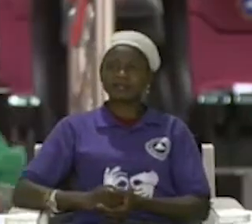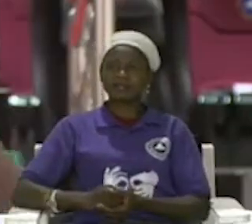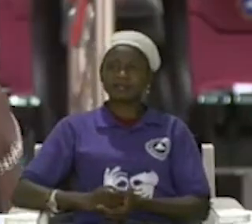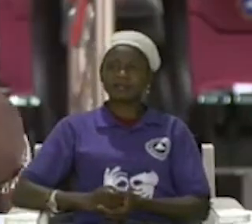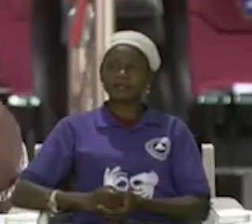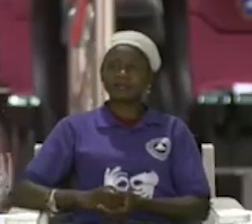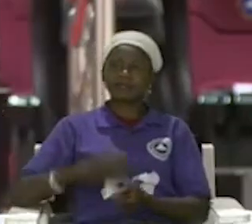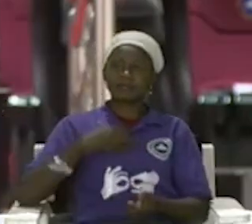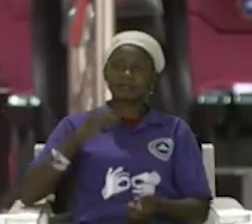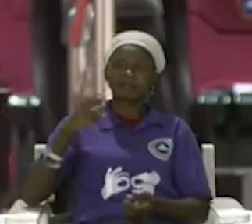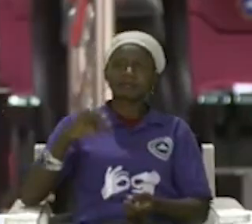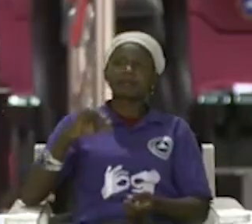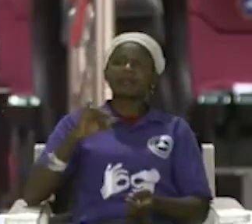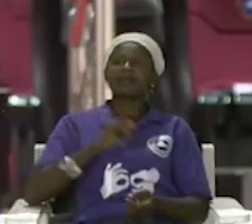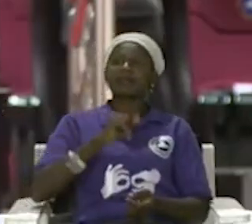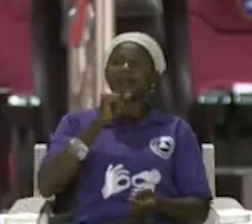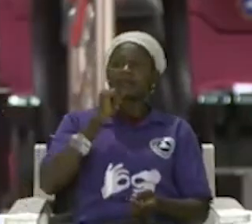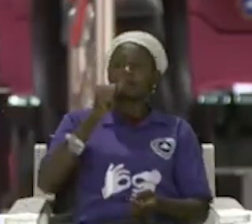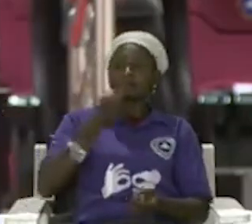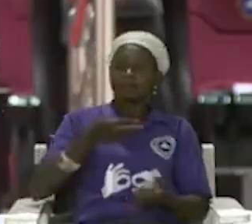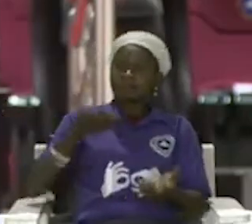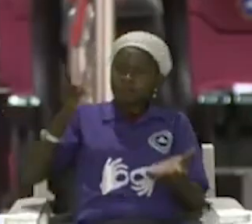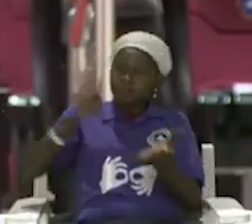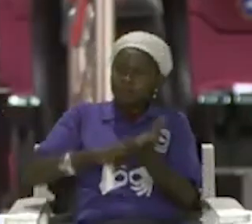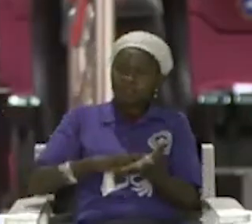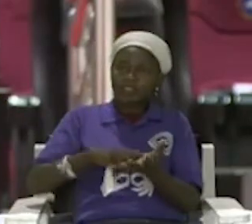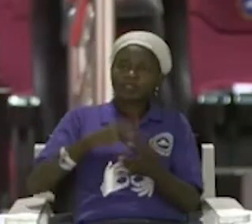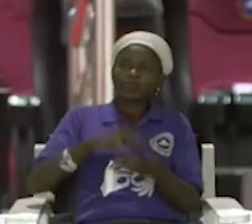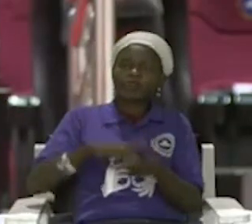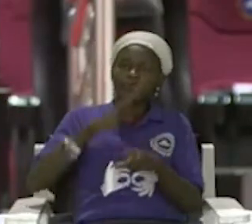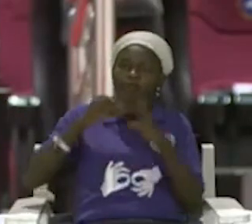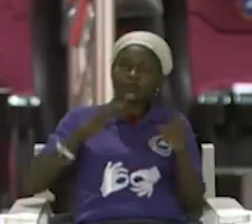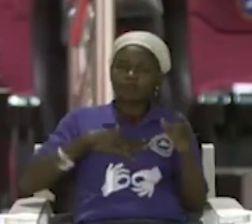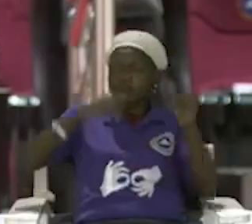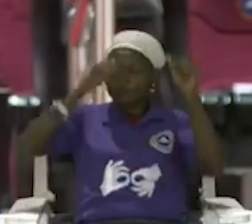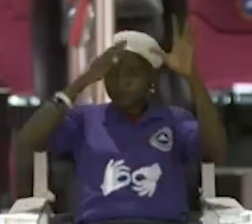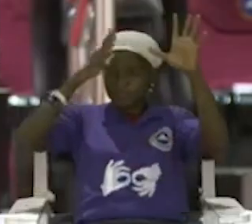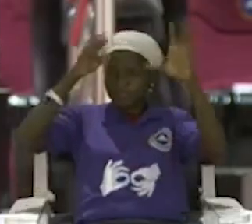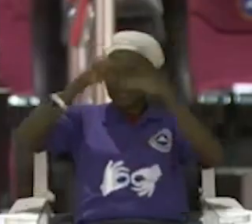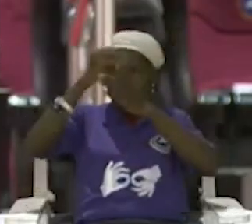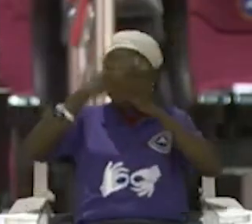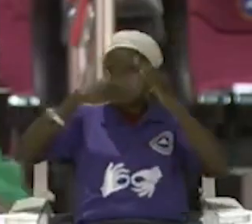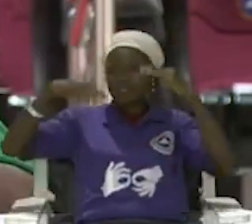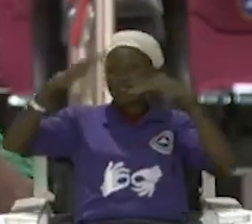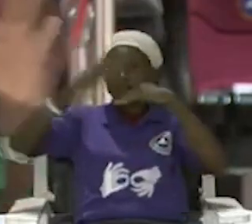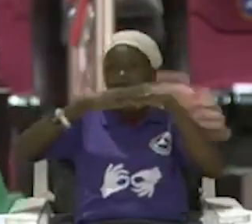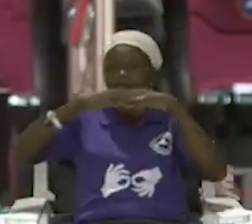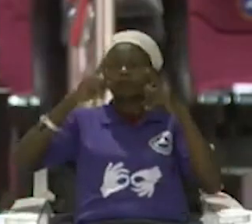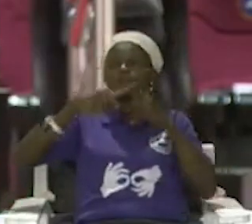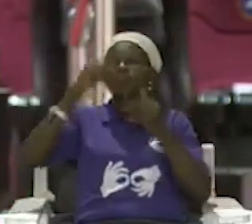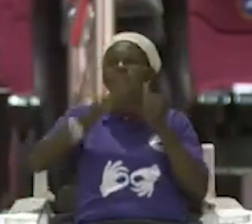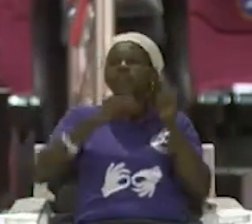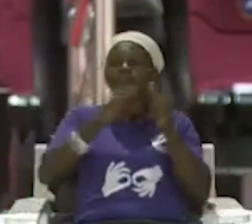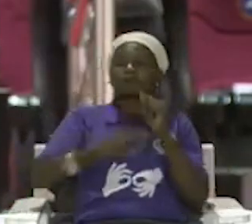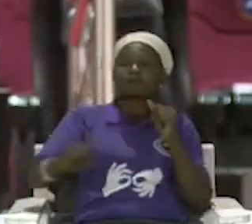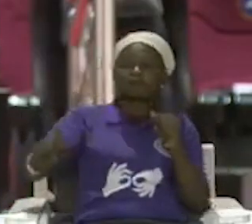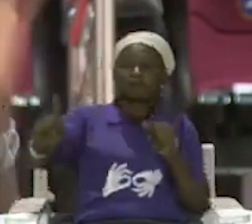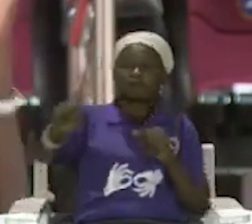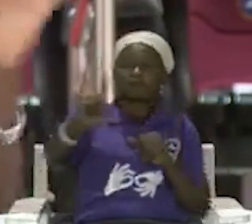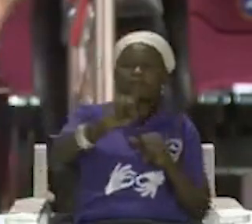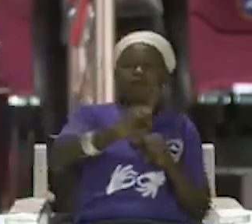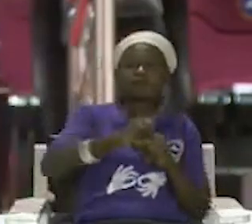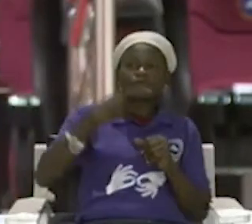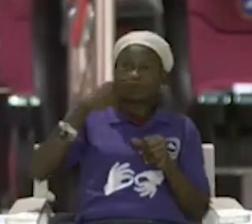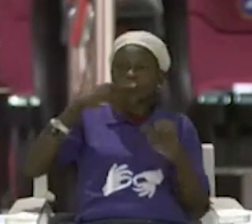And so I'm repeating on behalf of my Father in heaven to everyone who